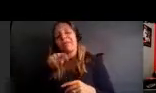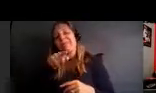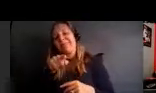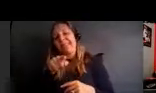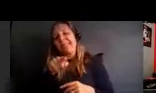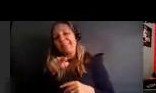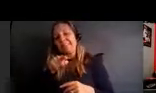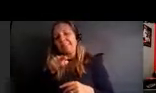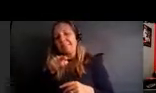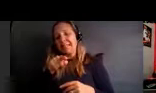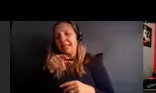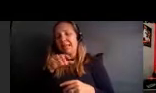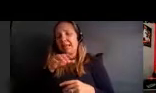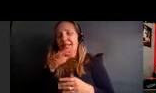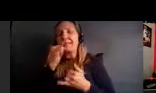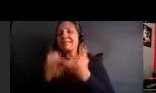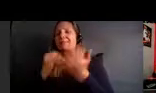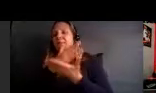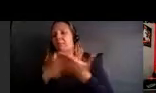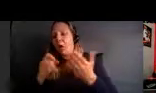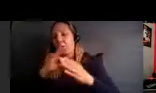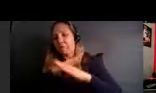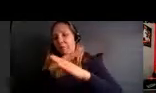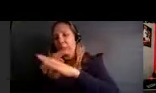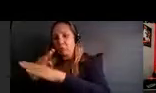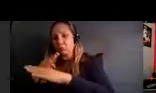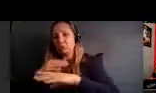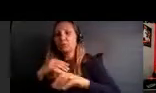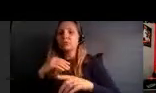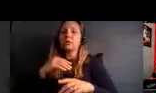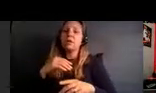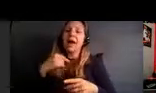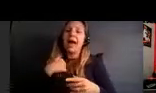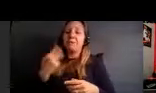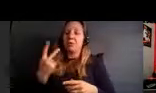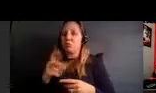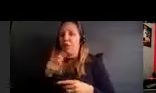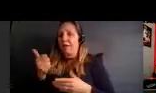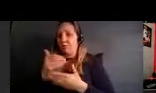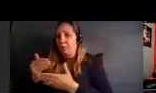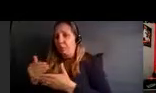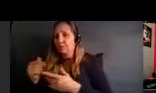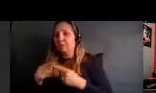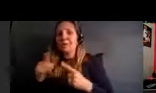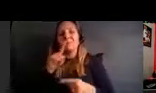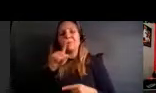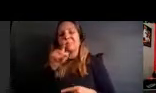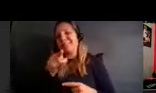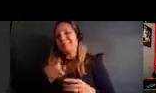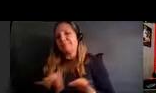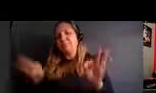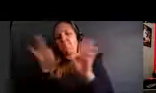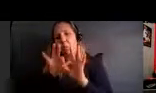the barriers component of the presentation. There's two other components at the end here, but this is really the nuts and bolts of it